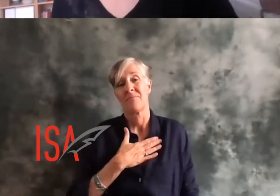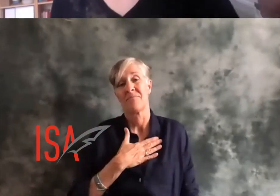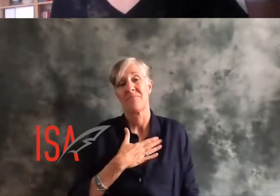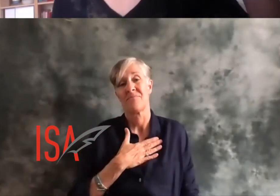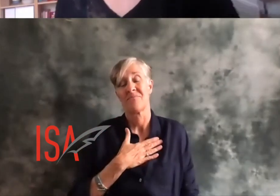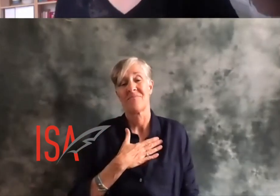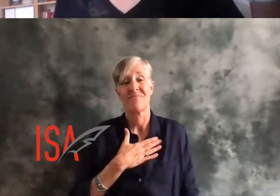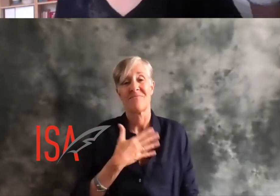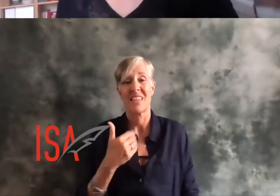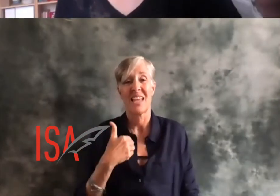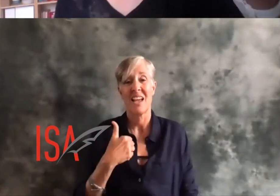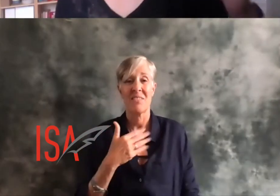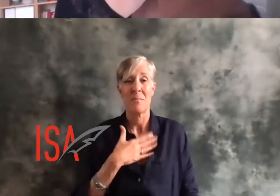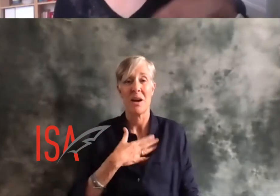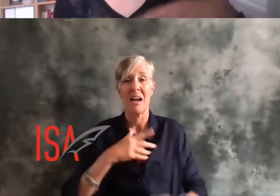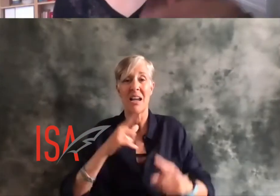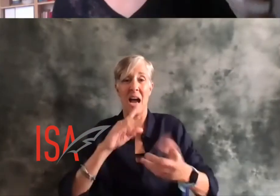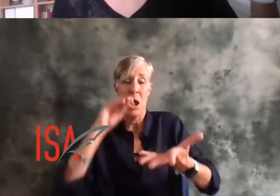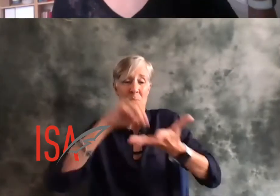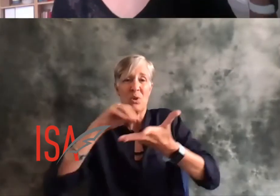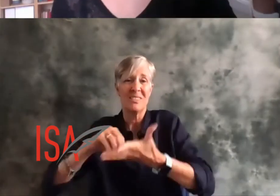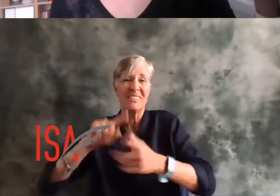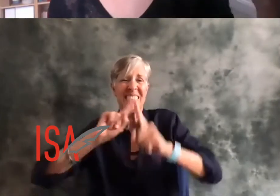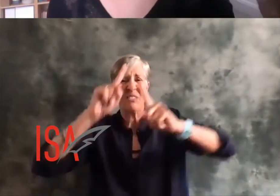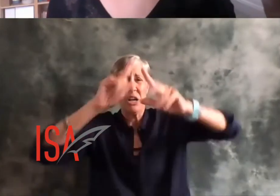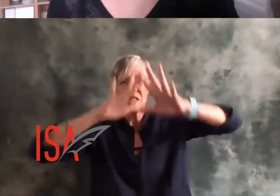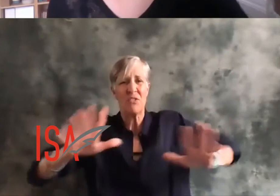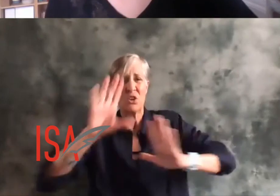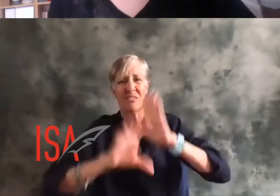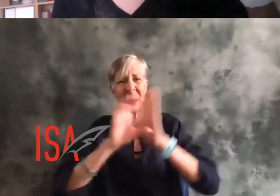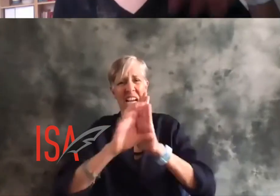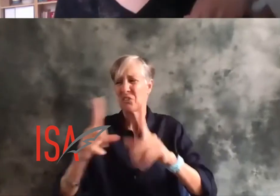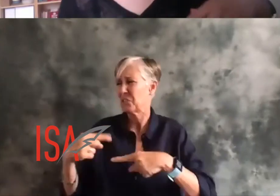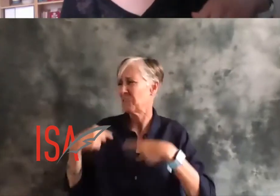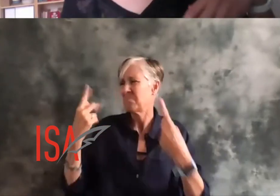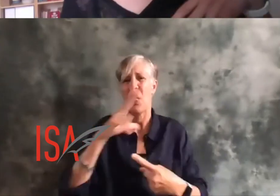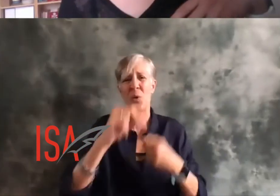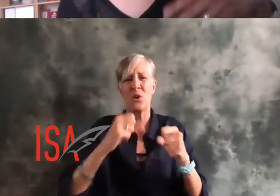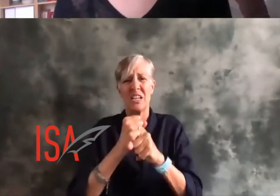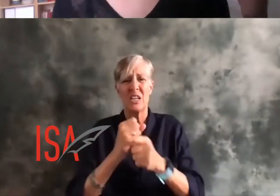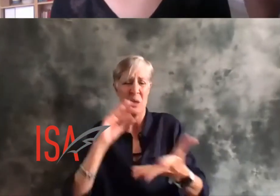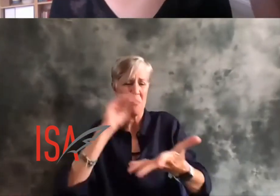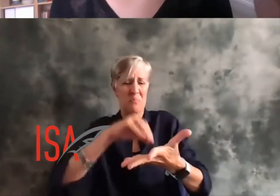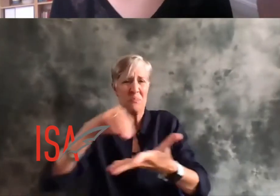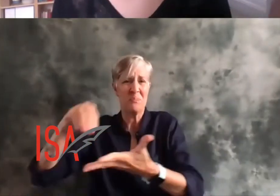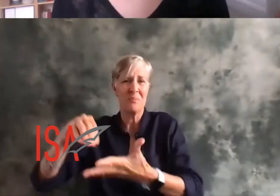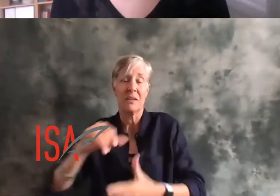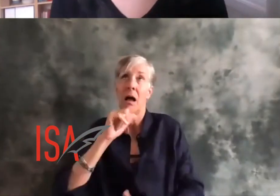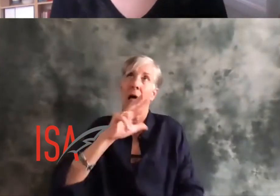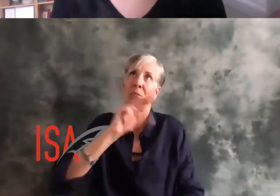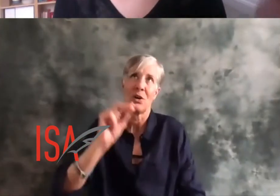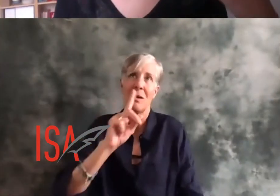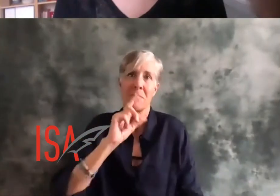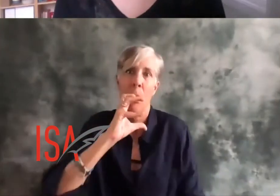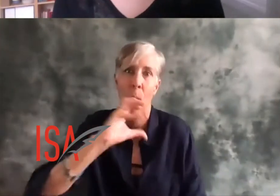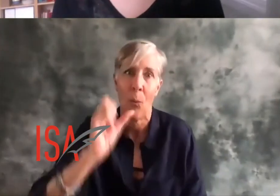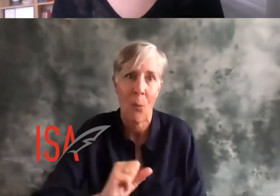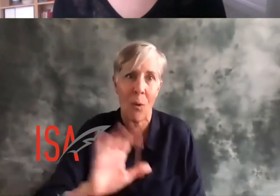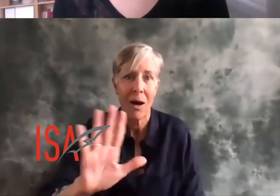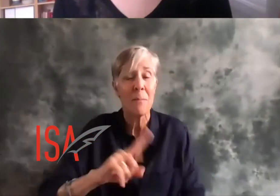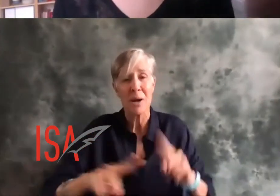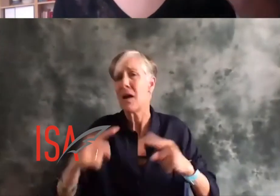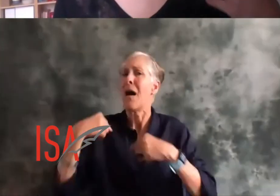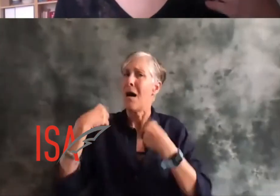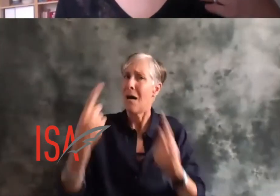all these diverse characters into every script. I've been doing it for like 30 years, or not 30 years, I'm not that old, but been doing